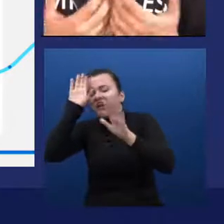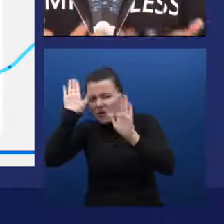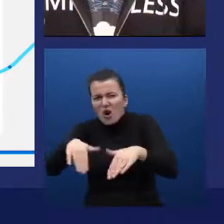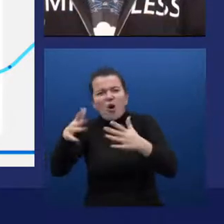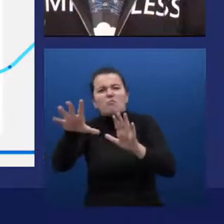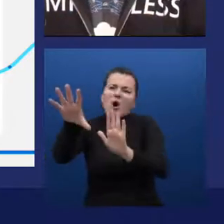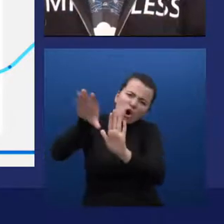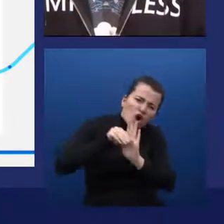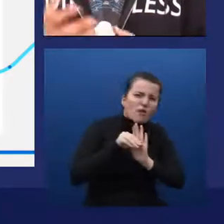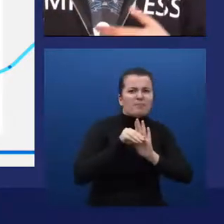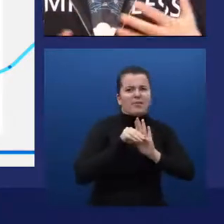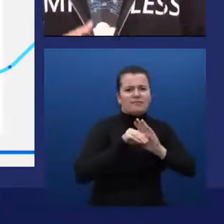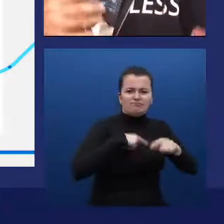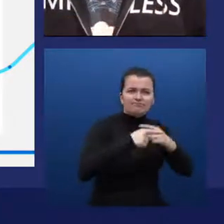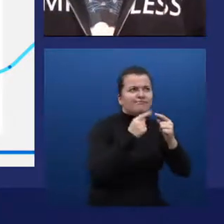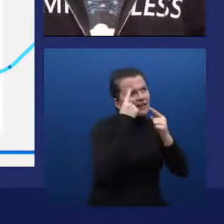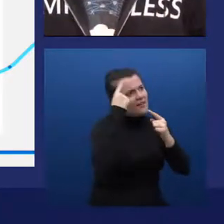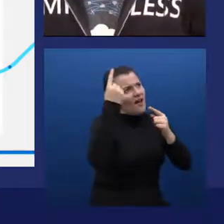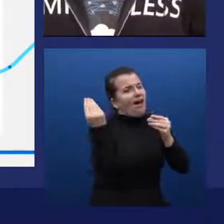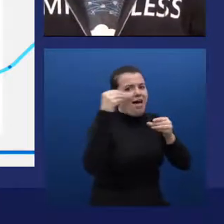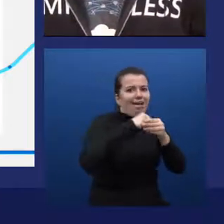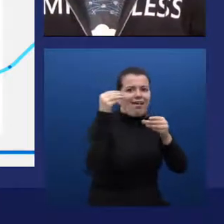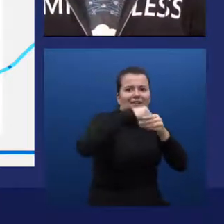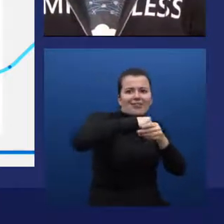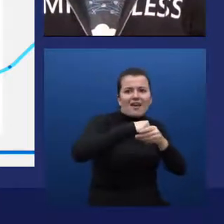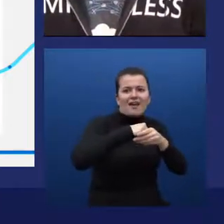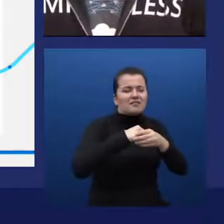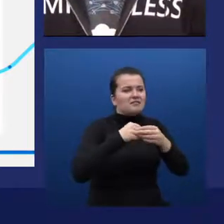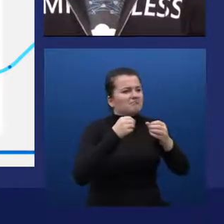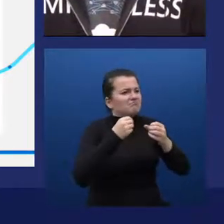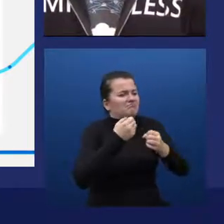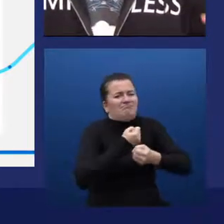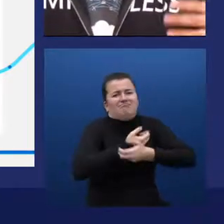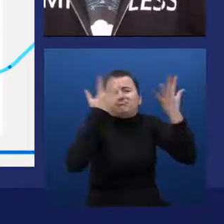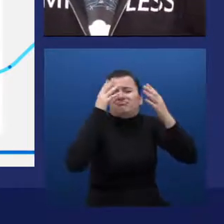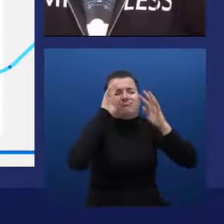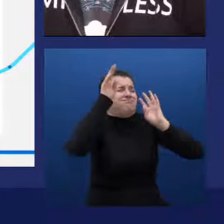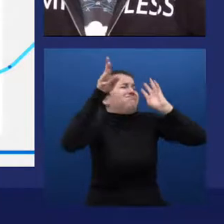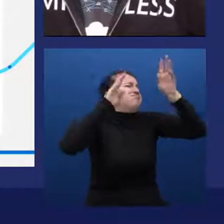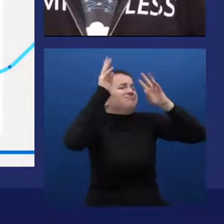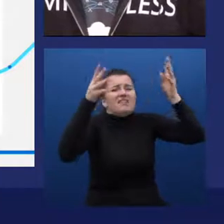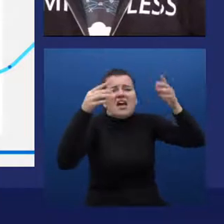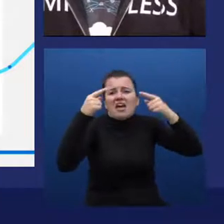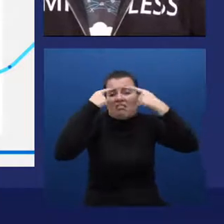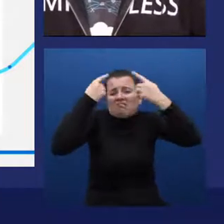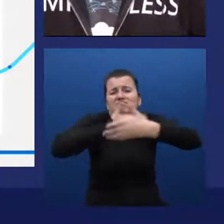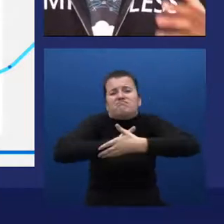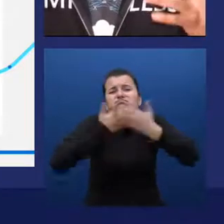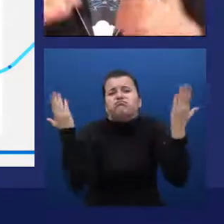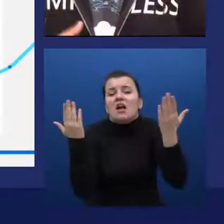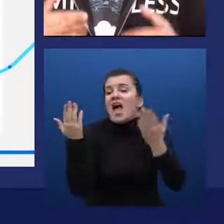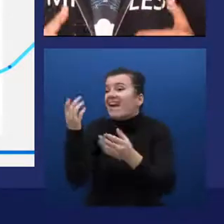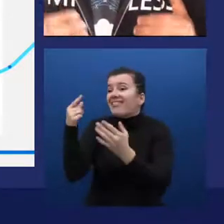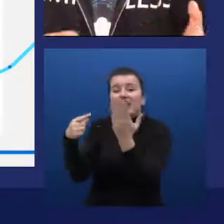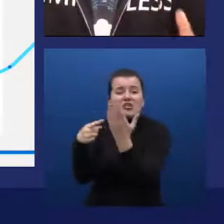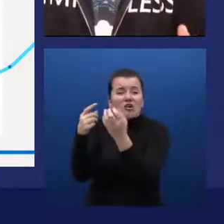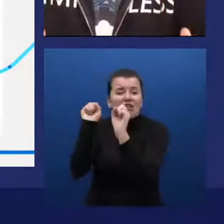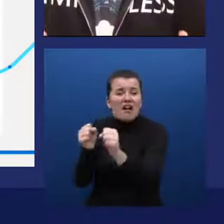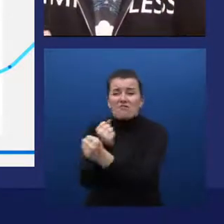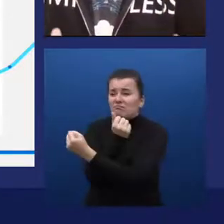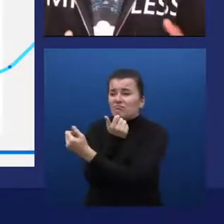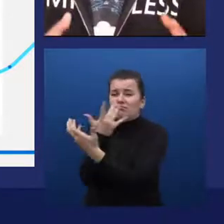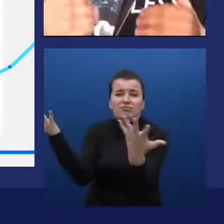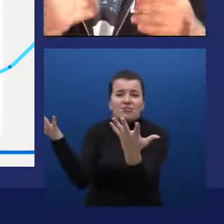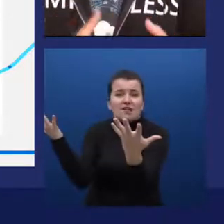start understanding, you know, hey, these are a whole bunch of opportunities that I can address knowing what this technology can do. Again, don't lead